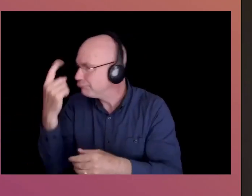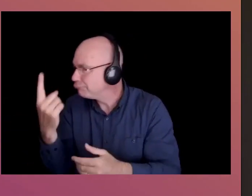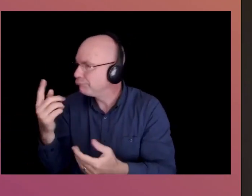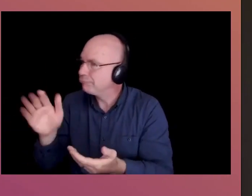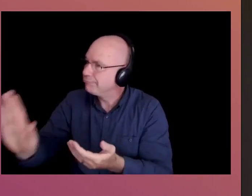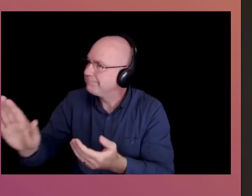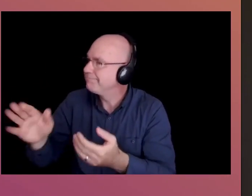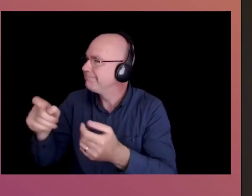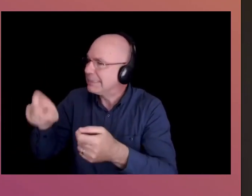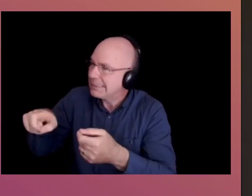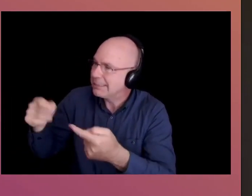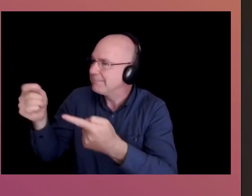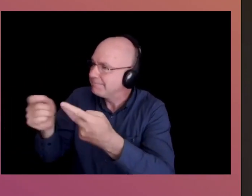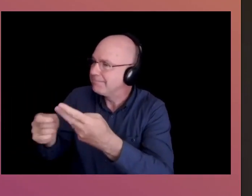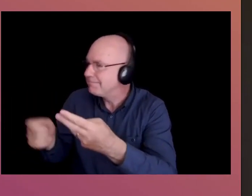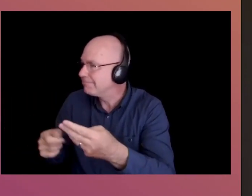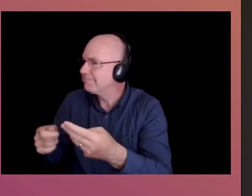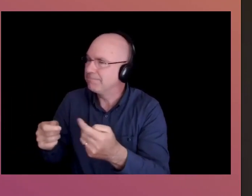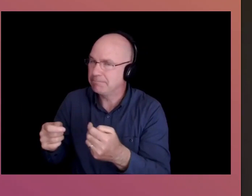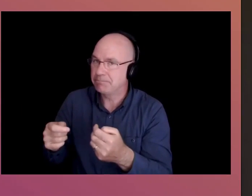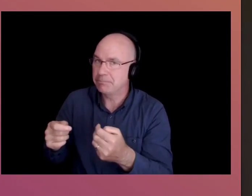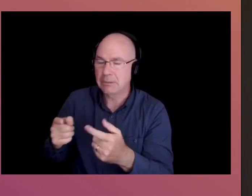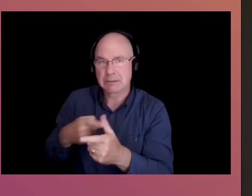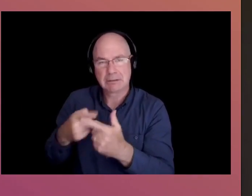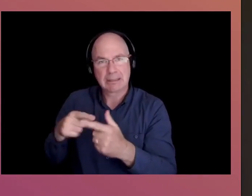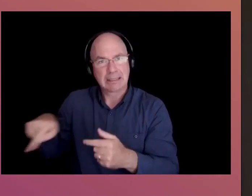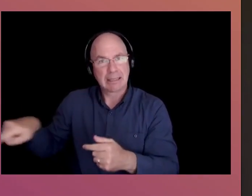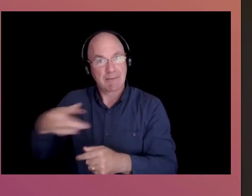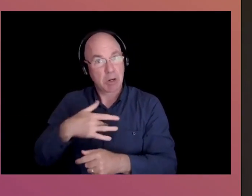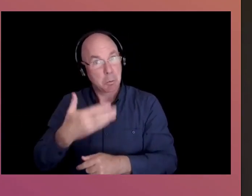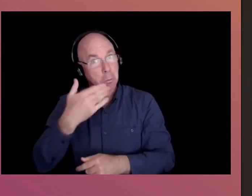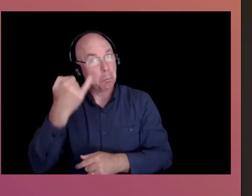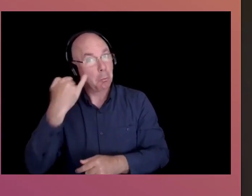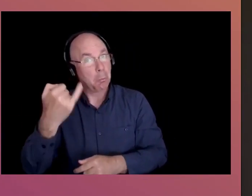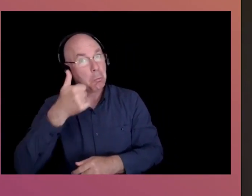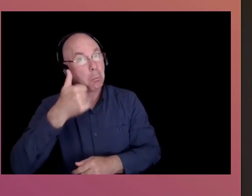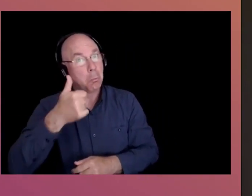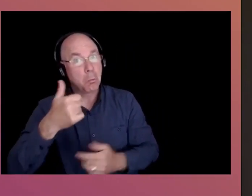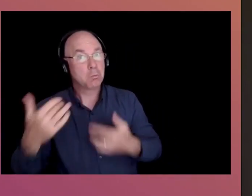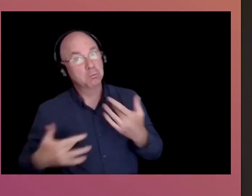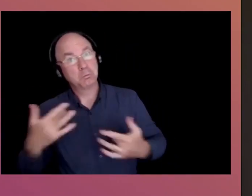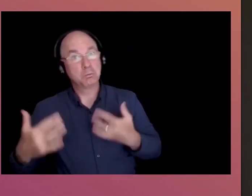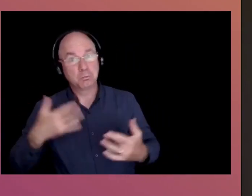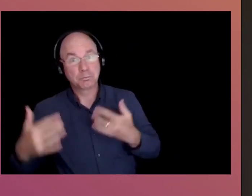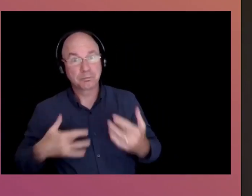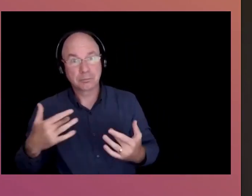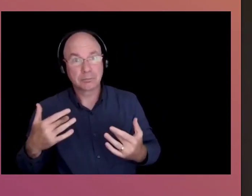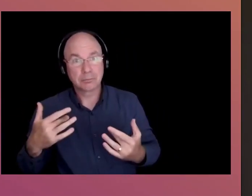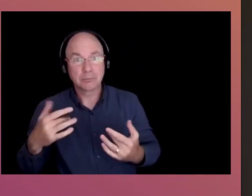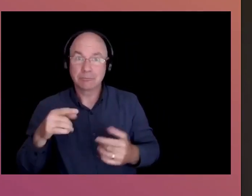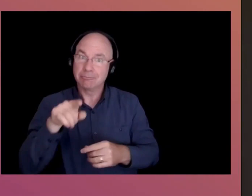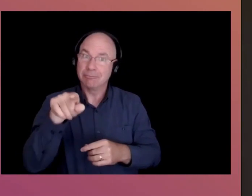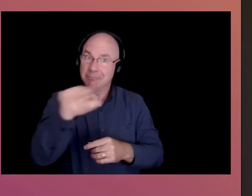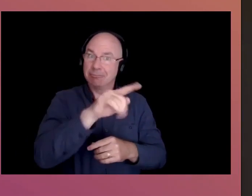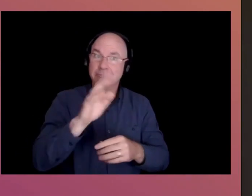detailed requirements. When they feel it is a great idea and excited about it, then you will keep going